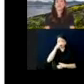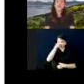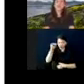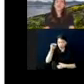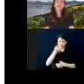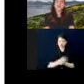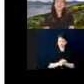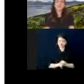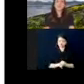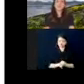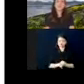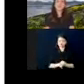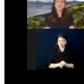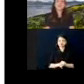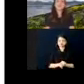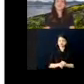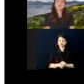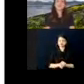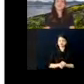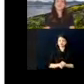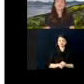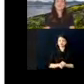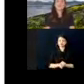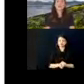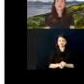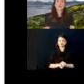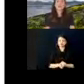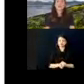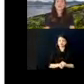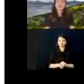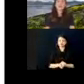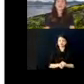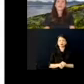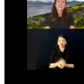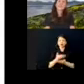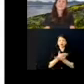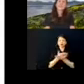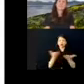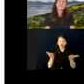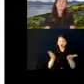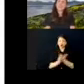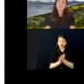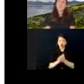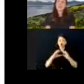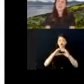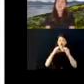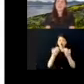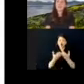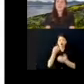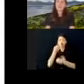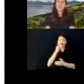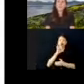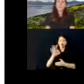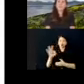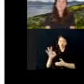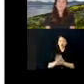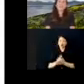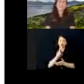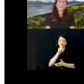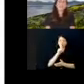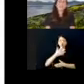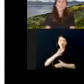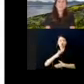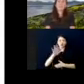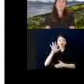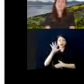which tends towards new onboarding. So about 1 in 5 men and women who participated in the online survey told us